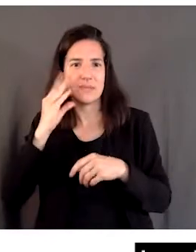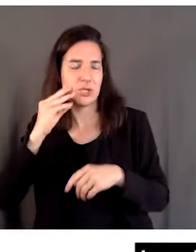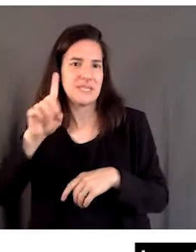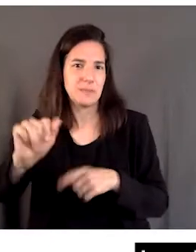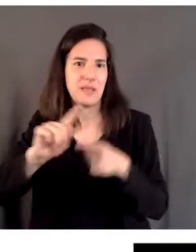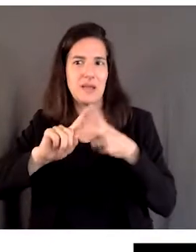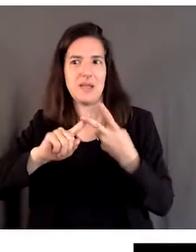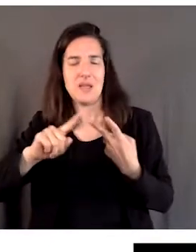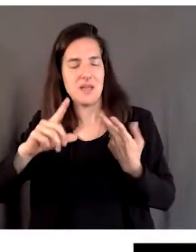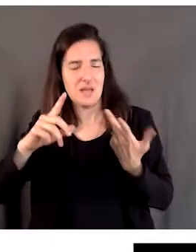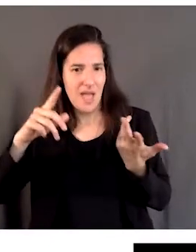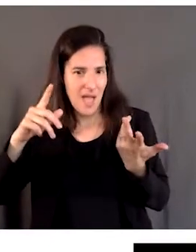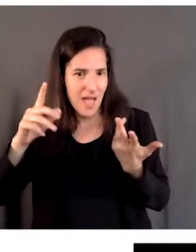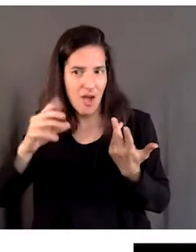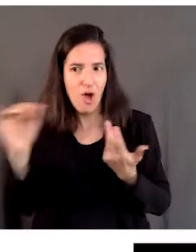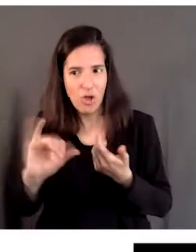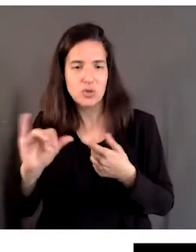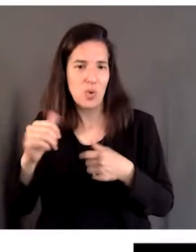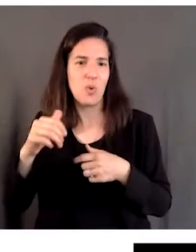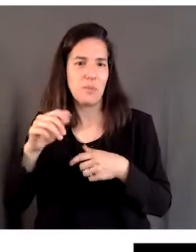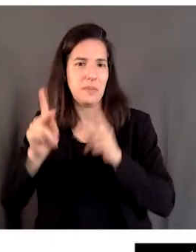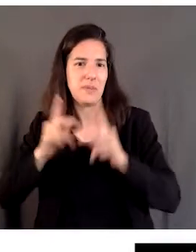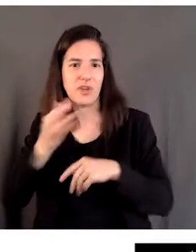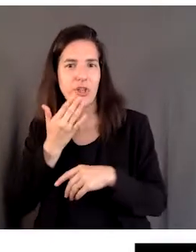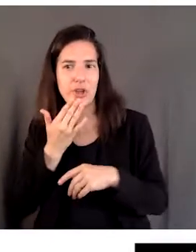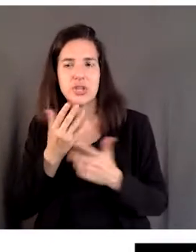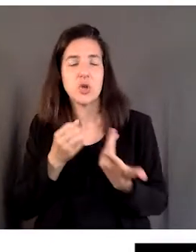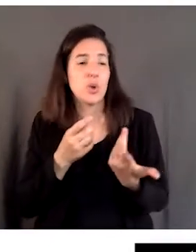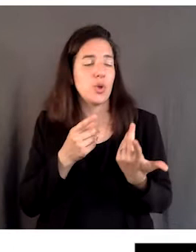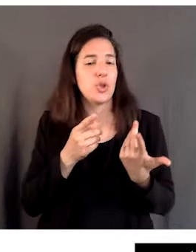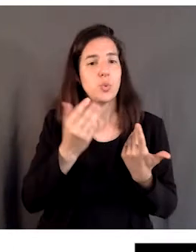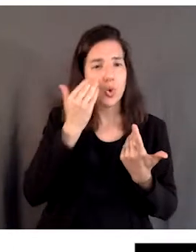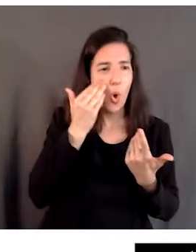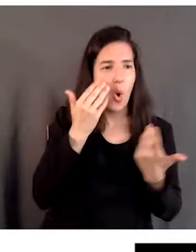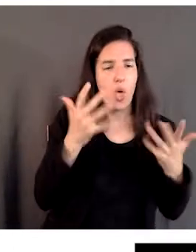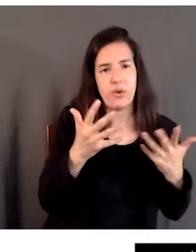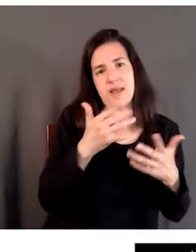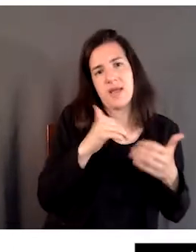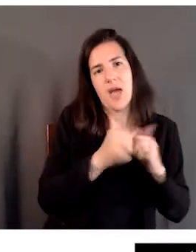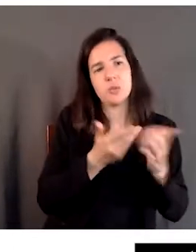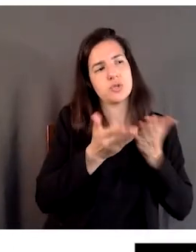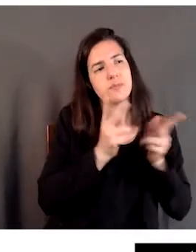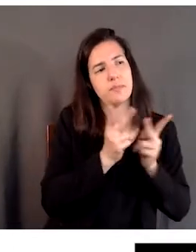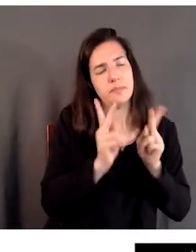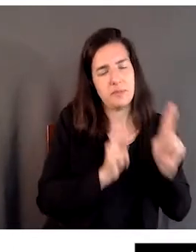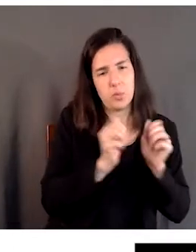the disability community, but then you also have to take that next step to get to know the